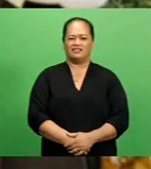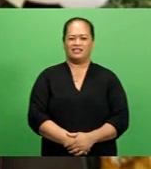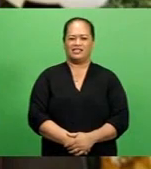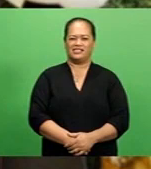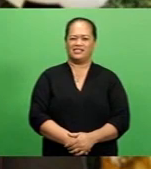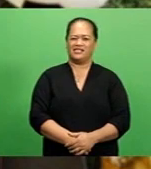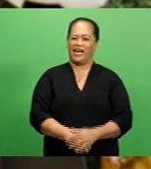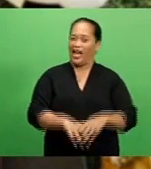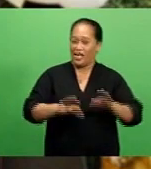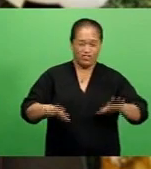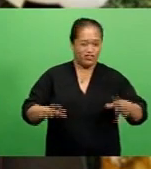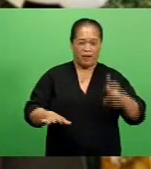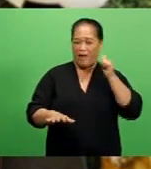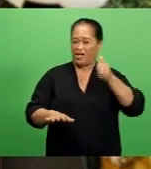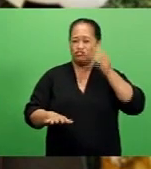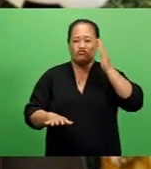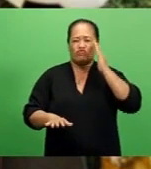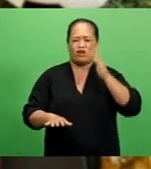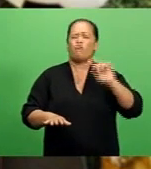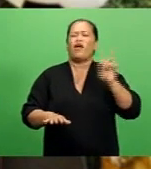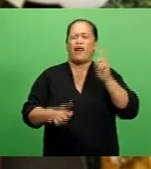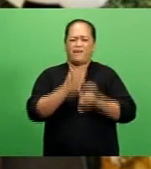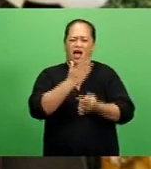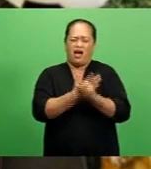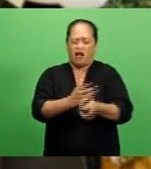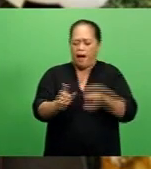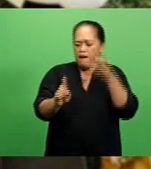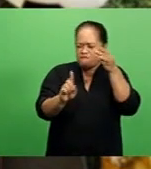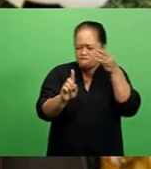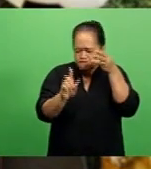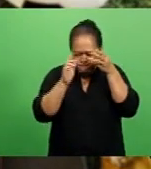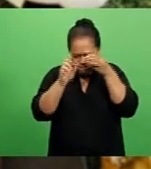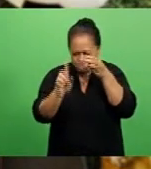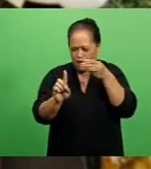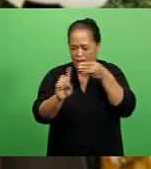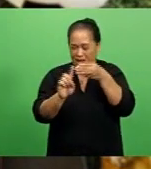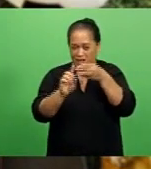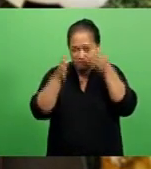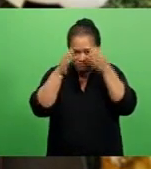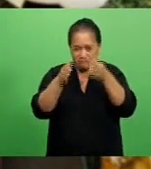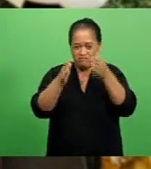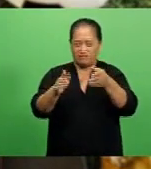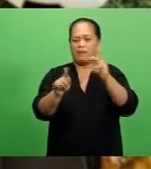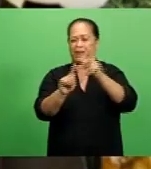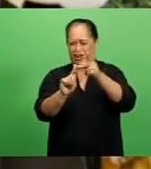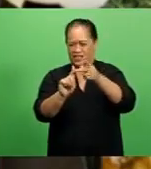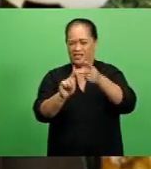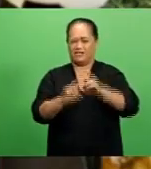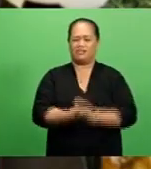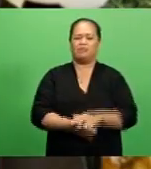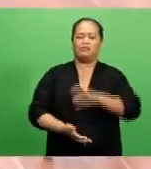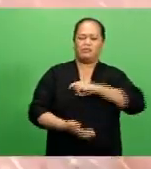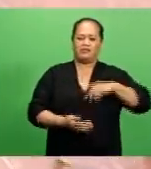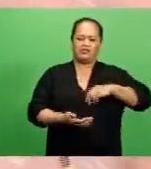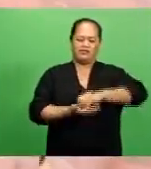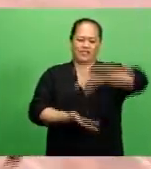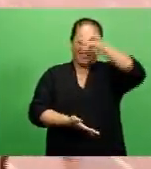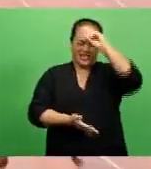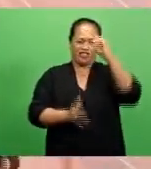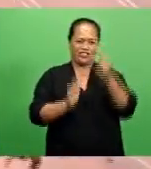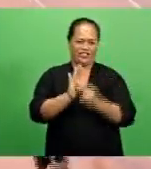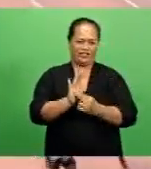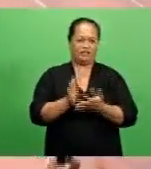Getting children back to school is the main priority of the Ministry of Education before they can discuss sporting events. At